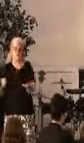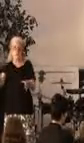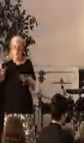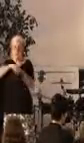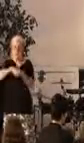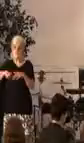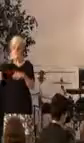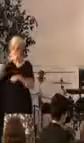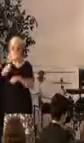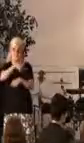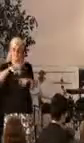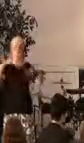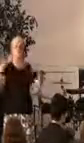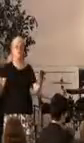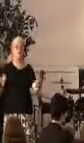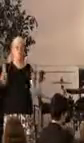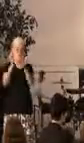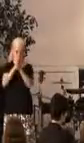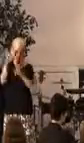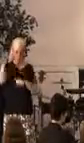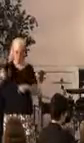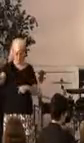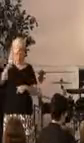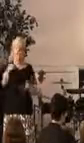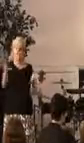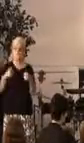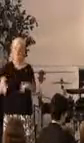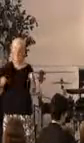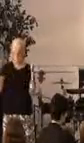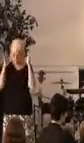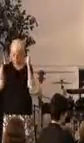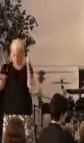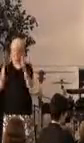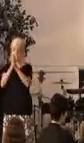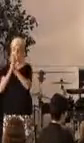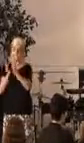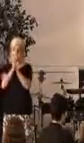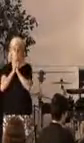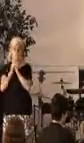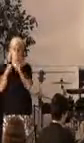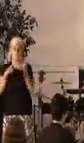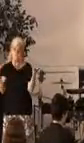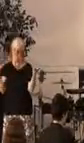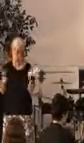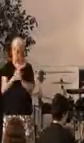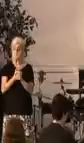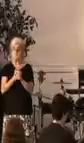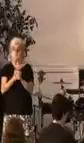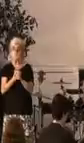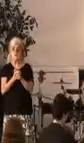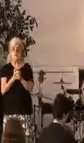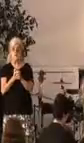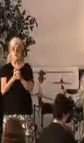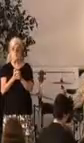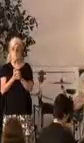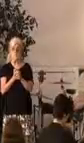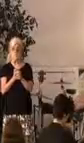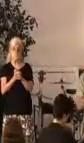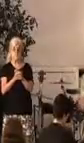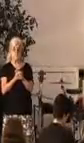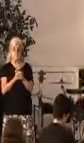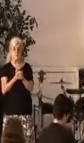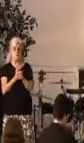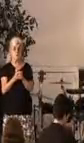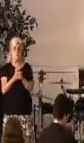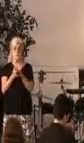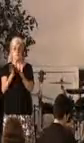So right now, I'm going to pray for you. I just want you to bow your heads. I want you to pray. As I pray for you, I want you to pray